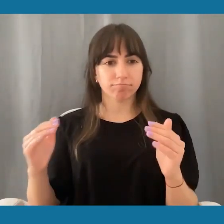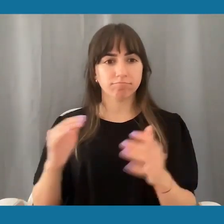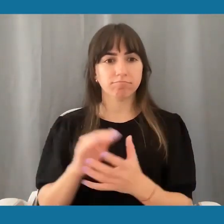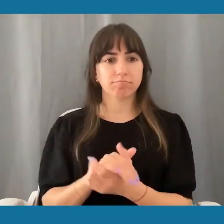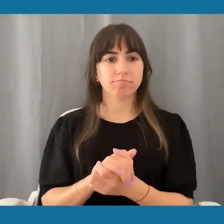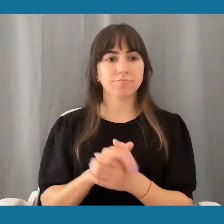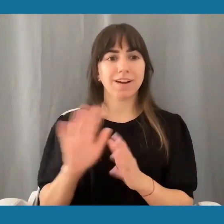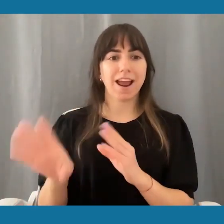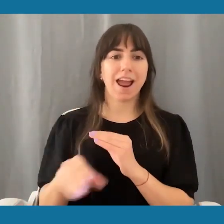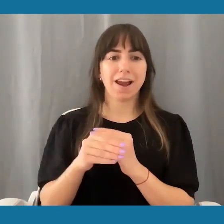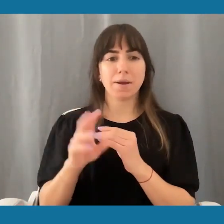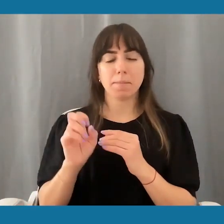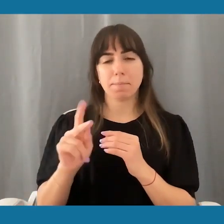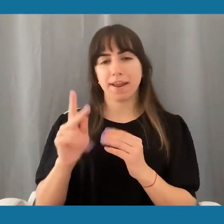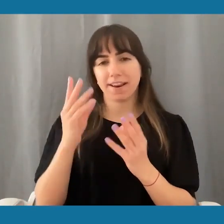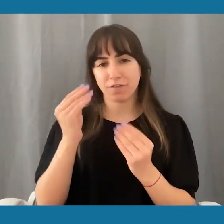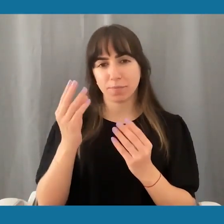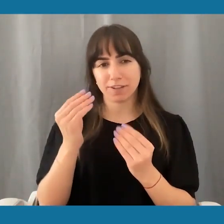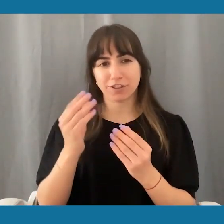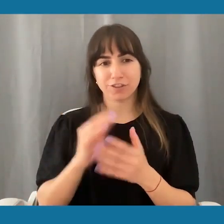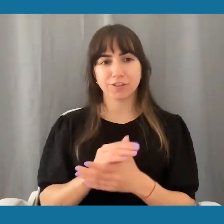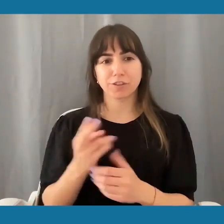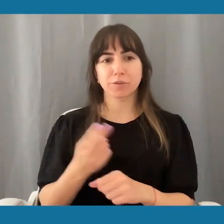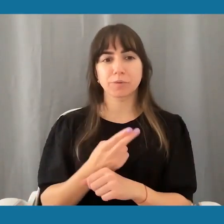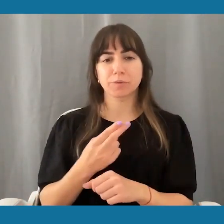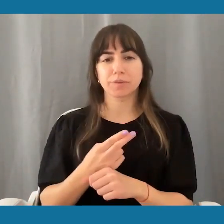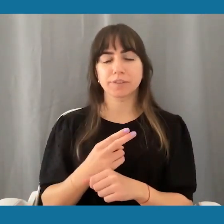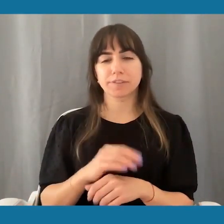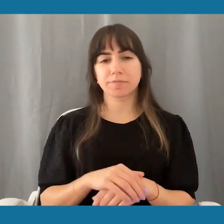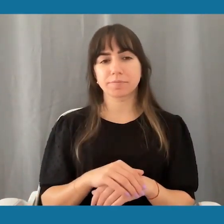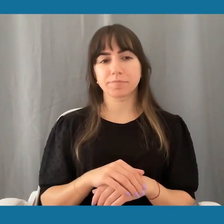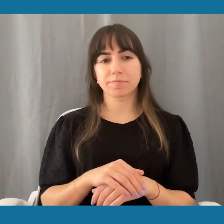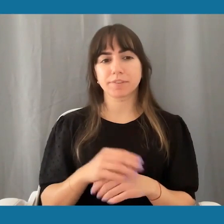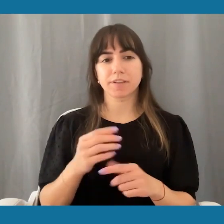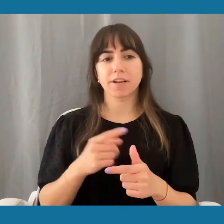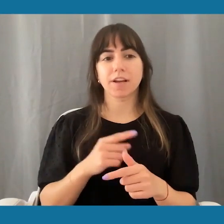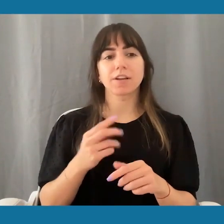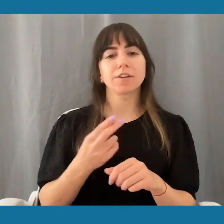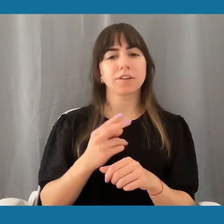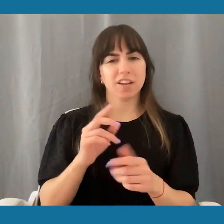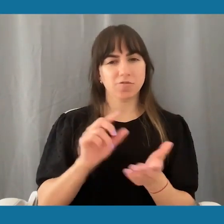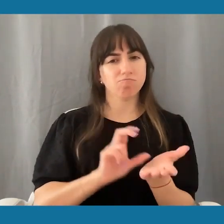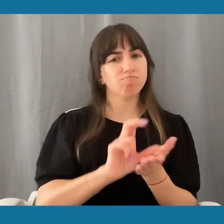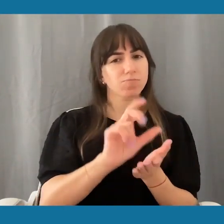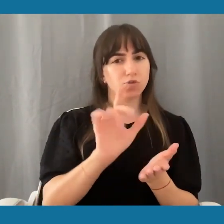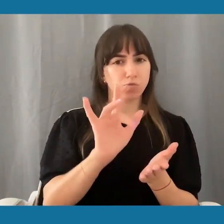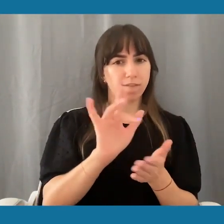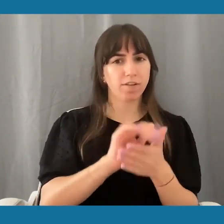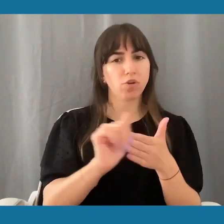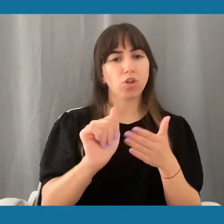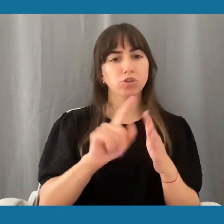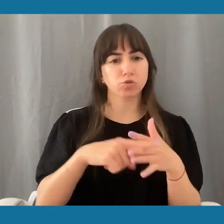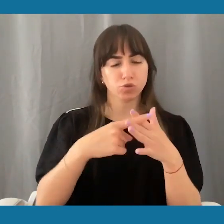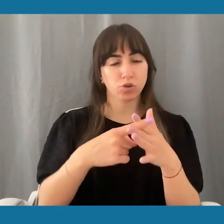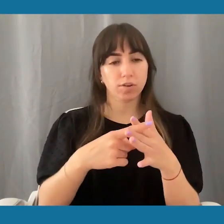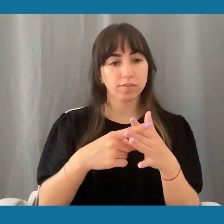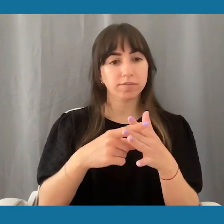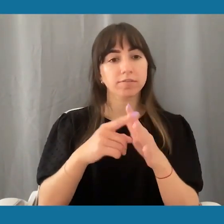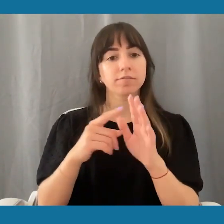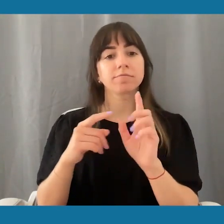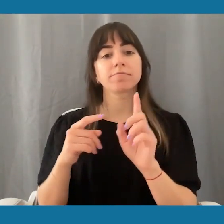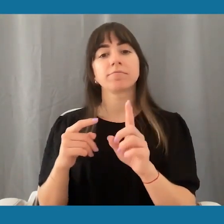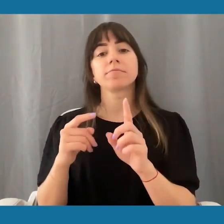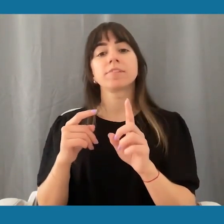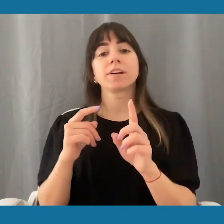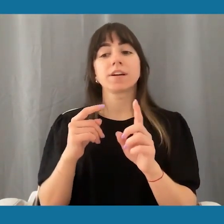started. Now, when it comes to entering your banking account information, we use something called Plaid Link. It makes it very easy for us to